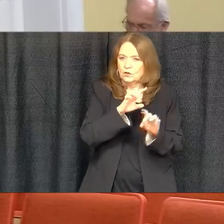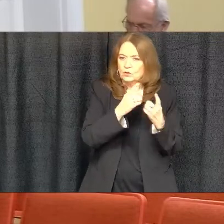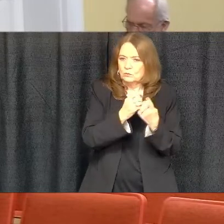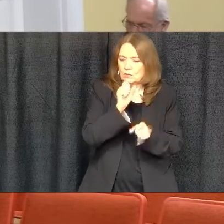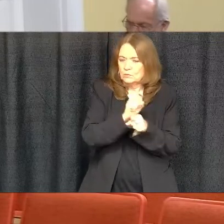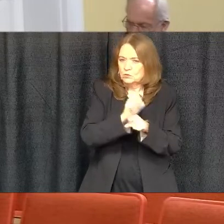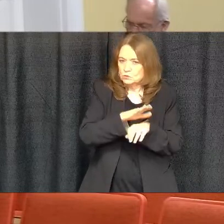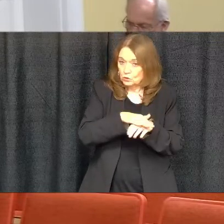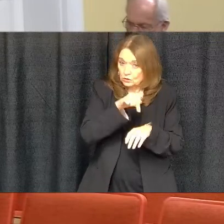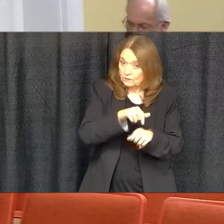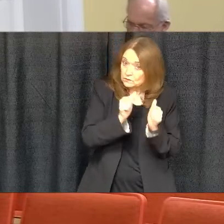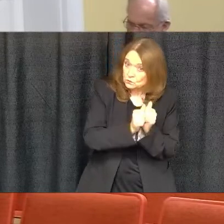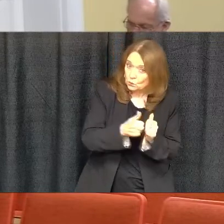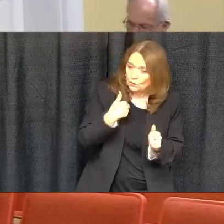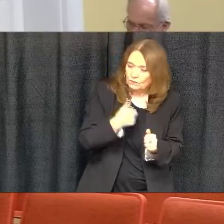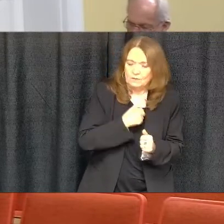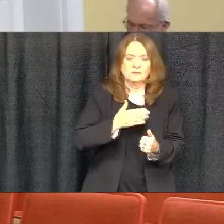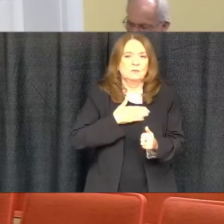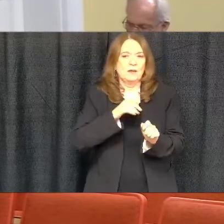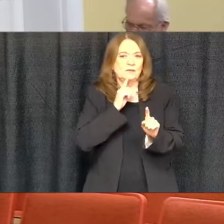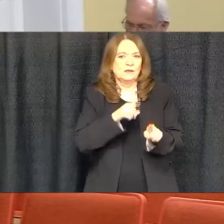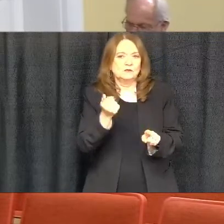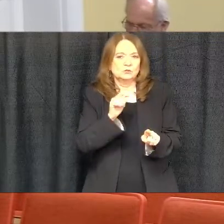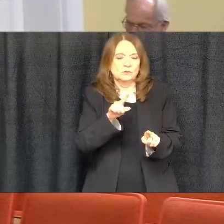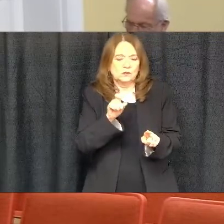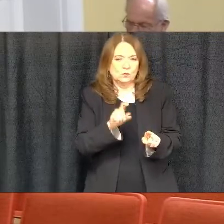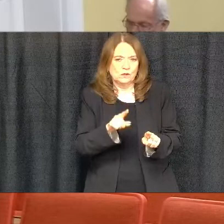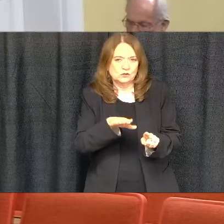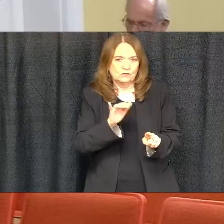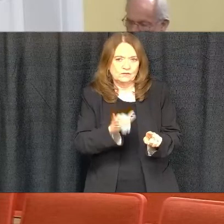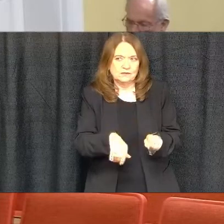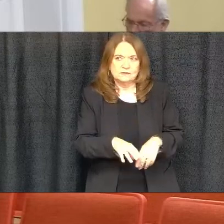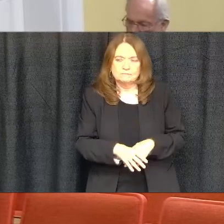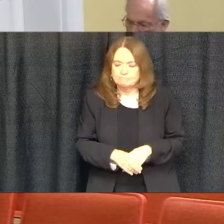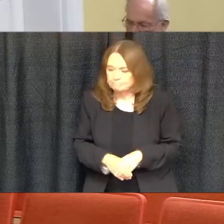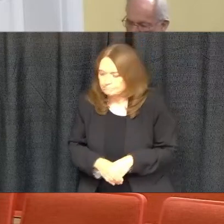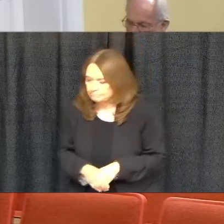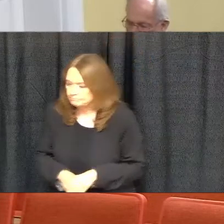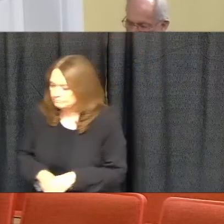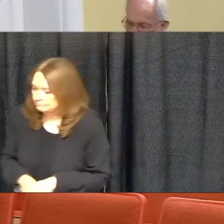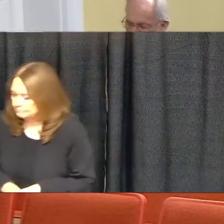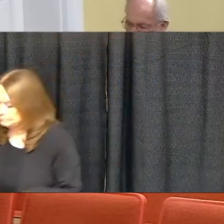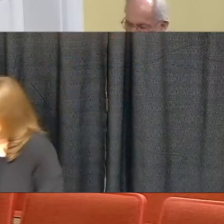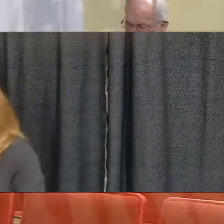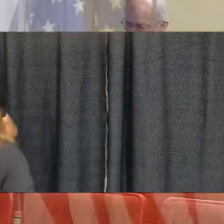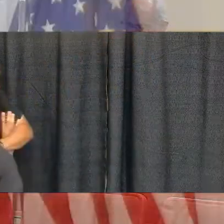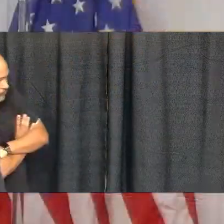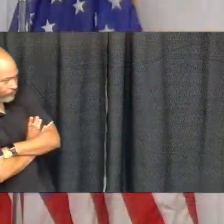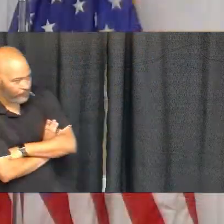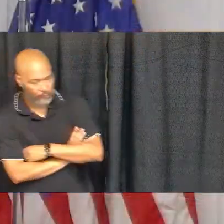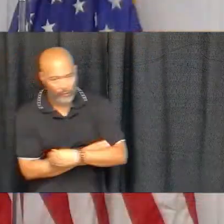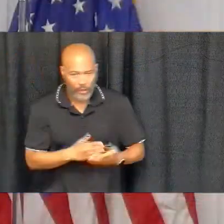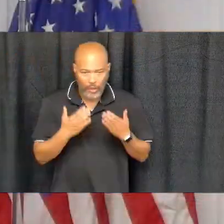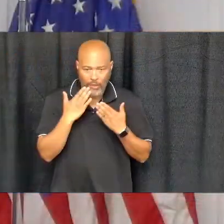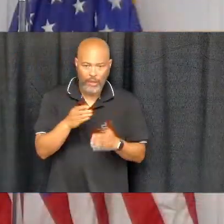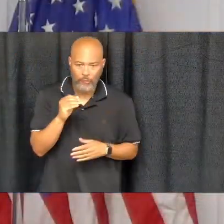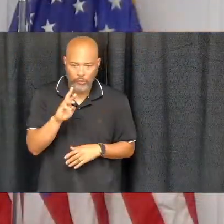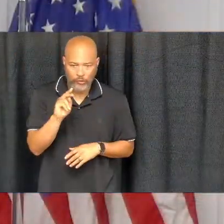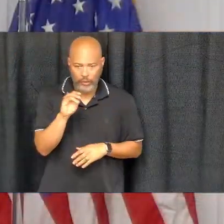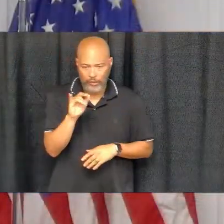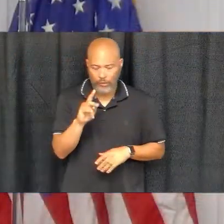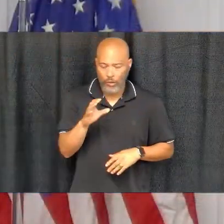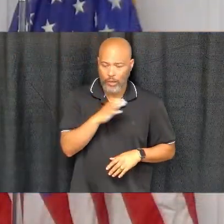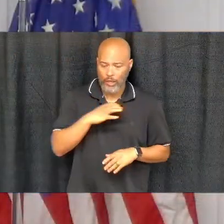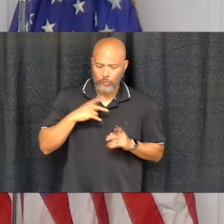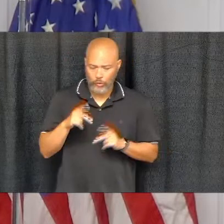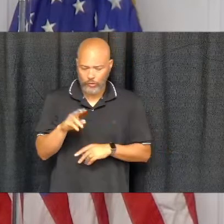with us. I'll be happy to answer any questions on this. Thank you, Mr. Tyndall. Councilperson Shekinah, you're recognized. Yes, thank